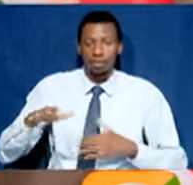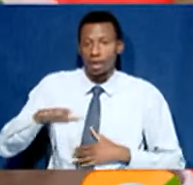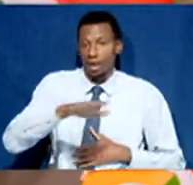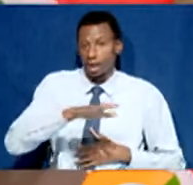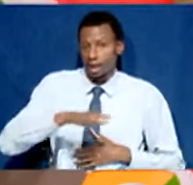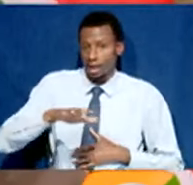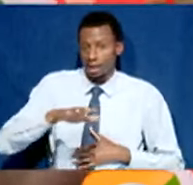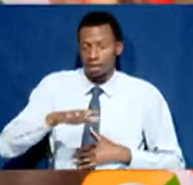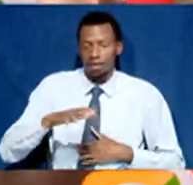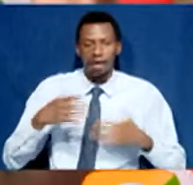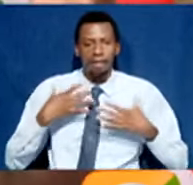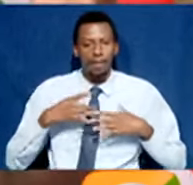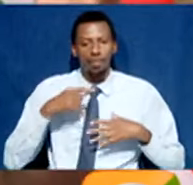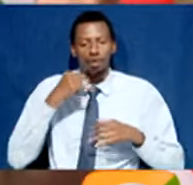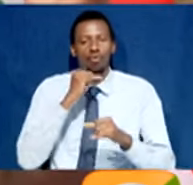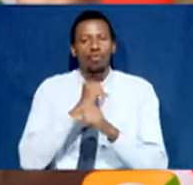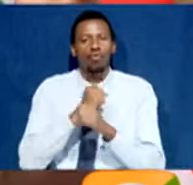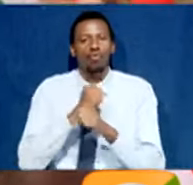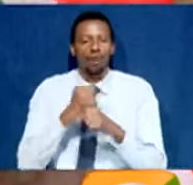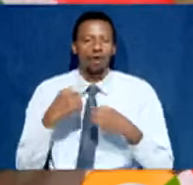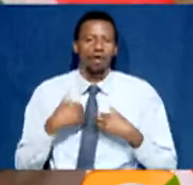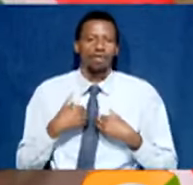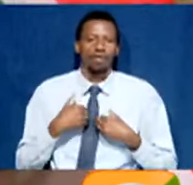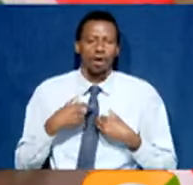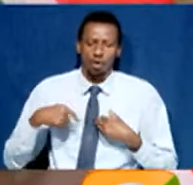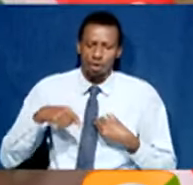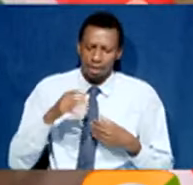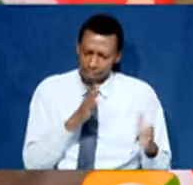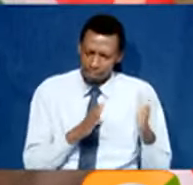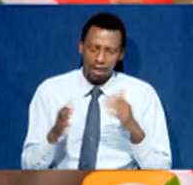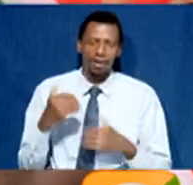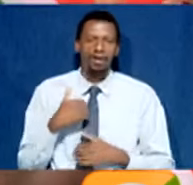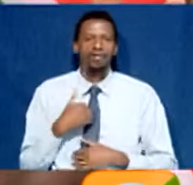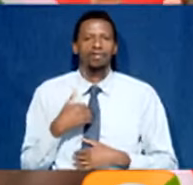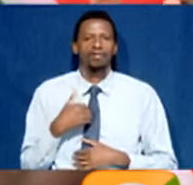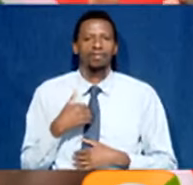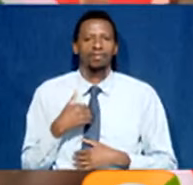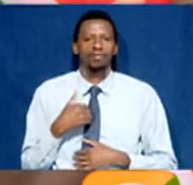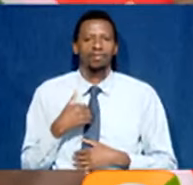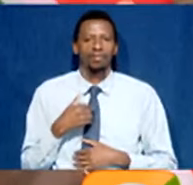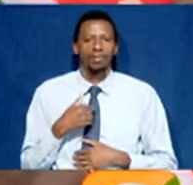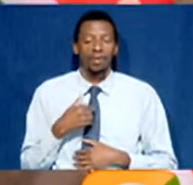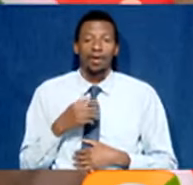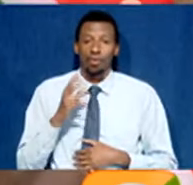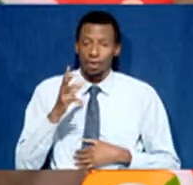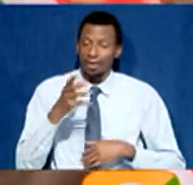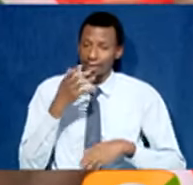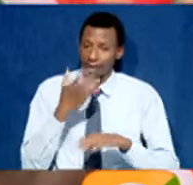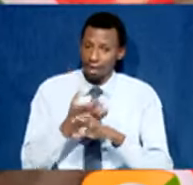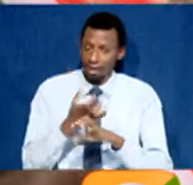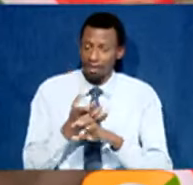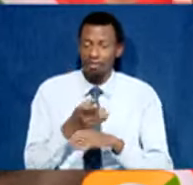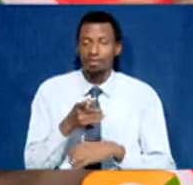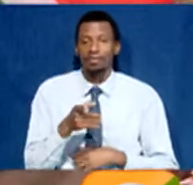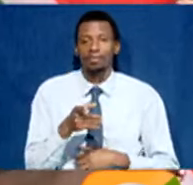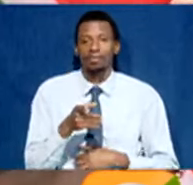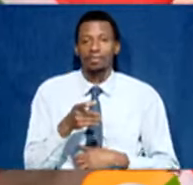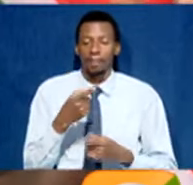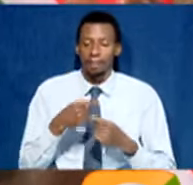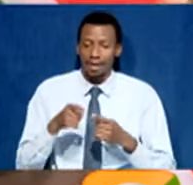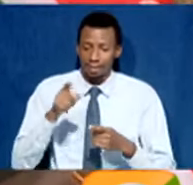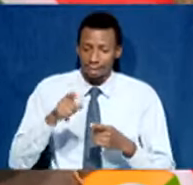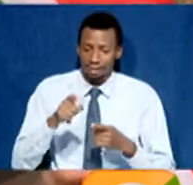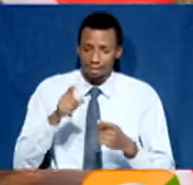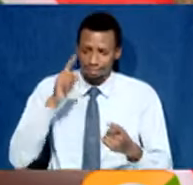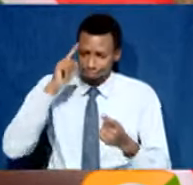are working. And it is going to be deliberate. It's going to be difficult, but it must be deliberate.